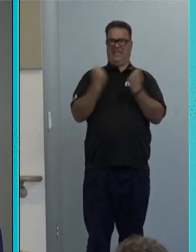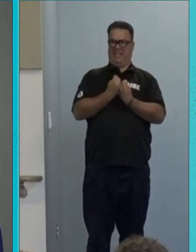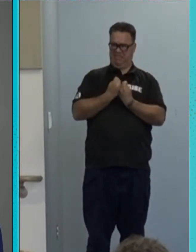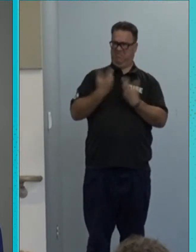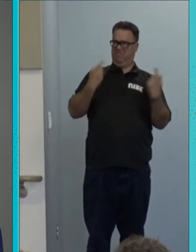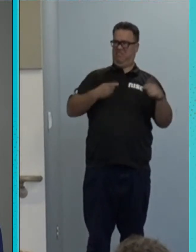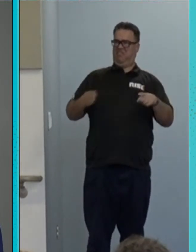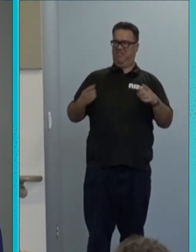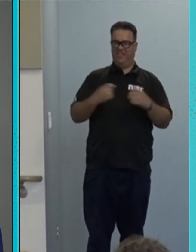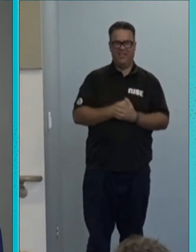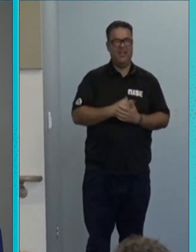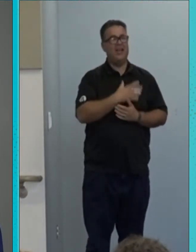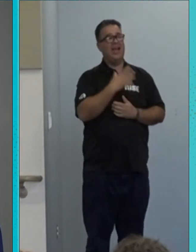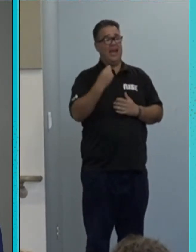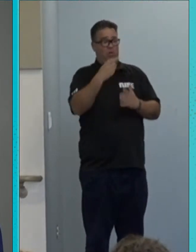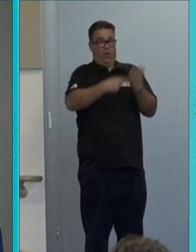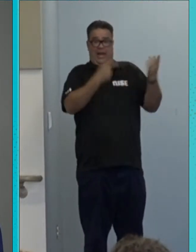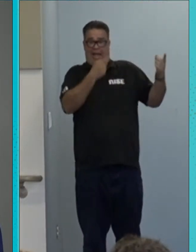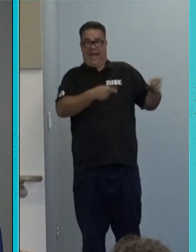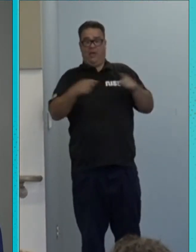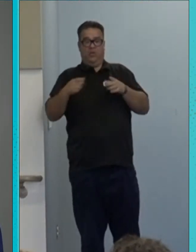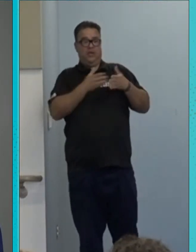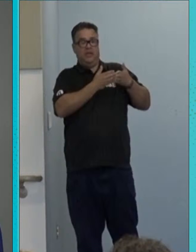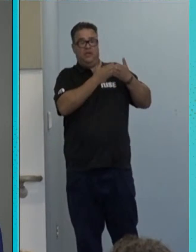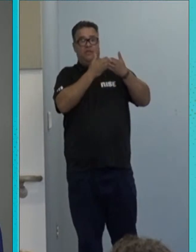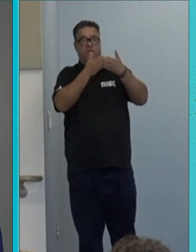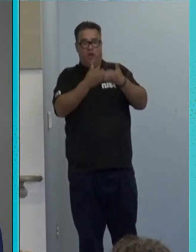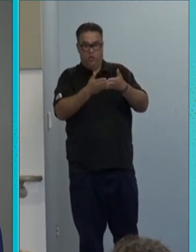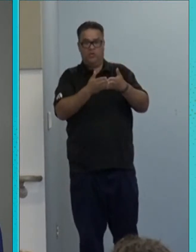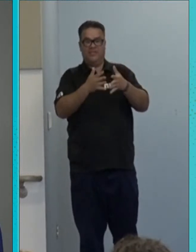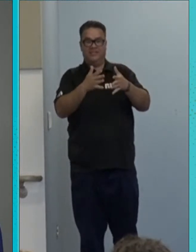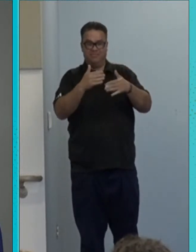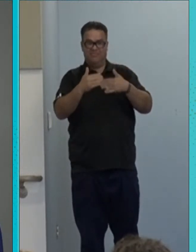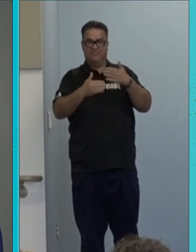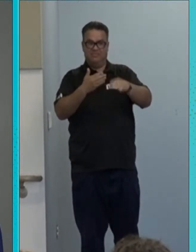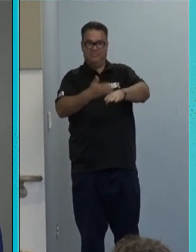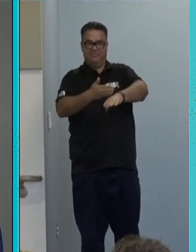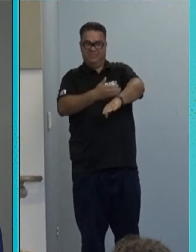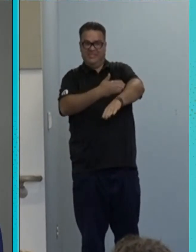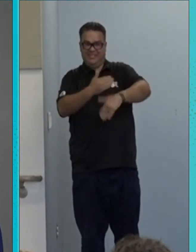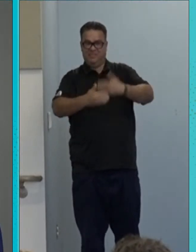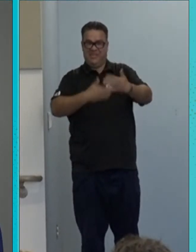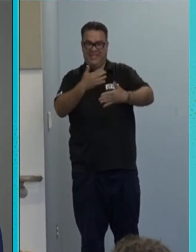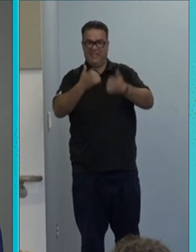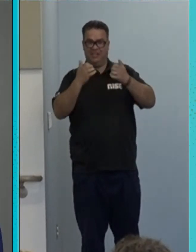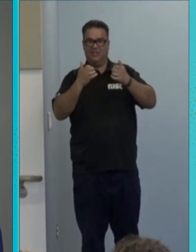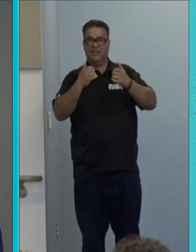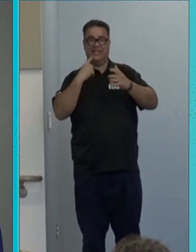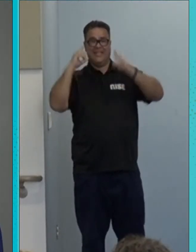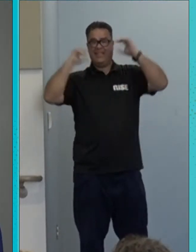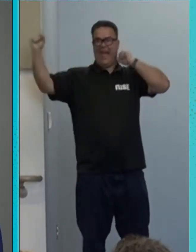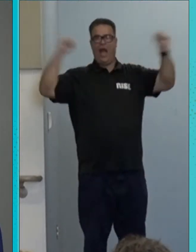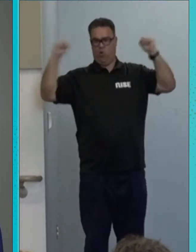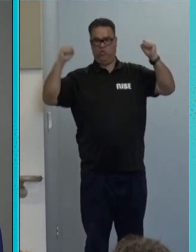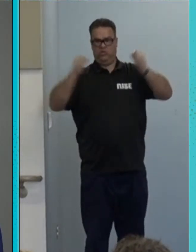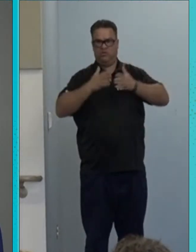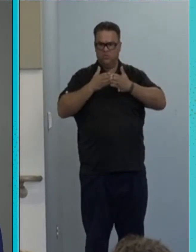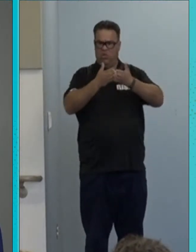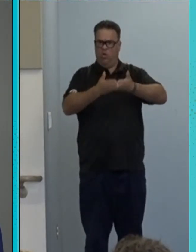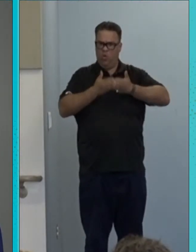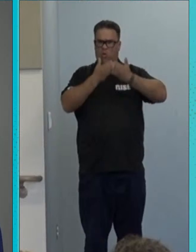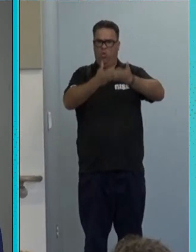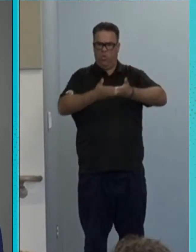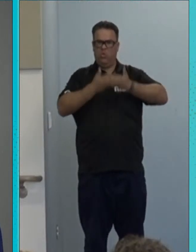And at some point, the ferry picks up speed, and it gets quite loud. And